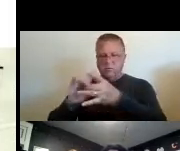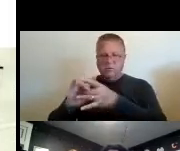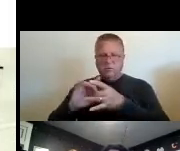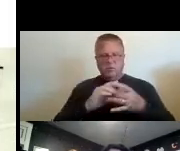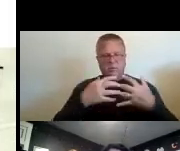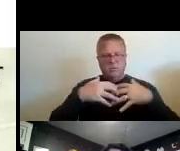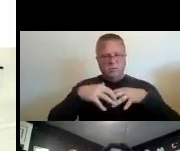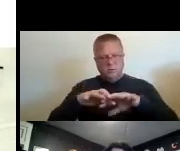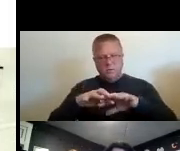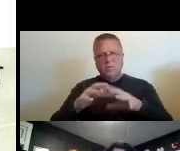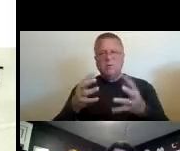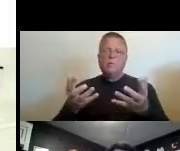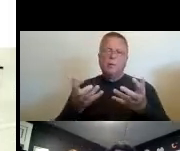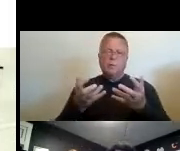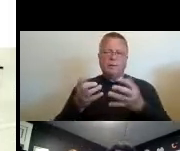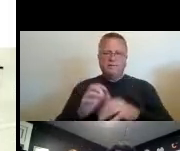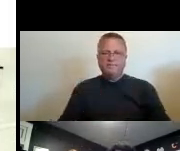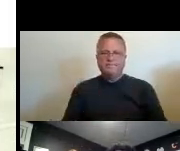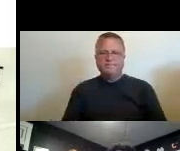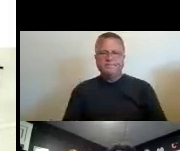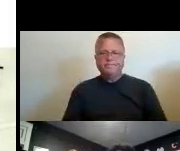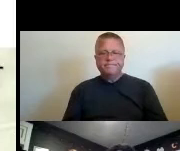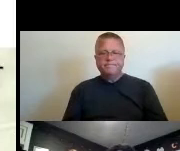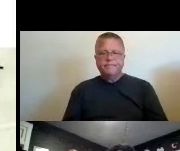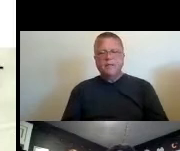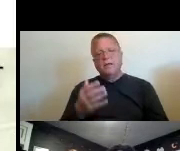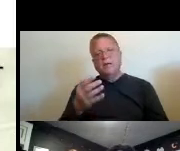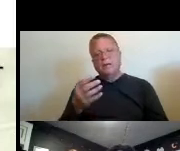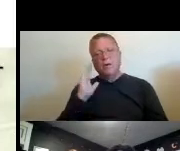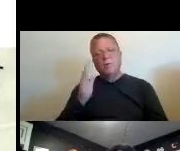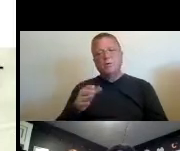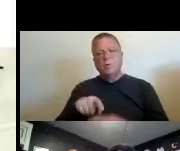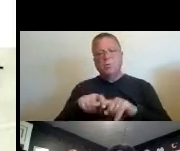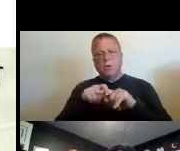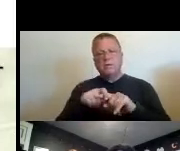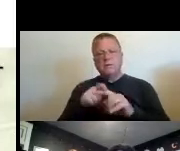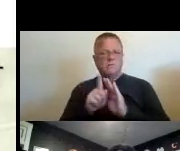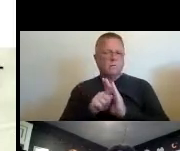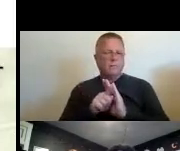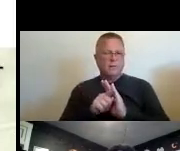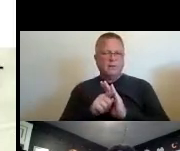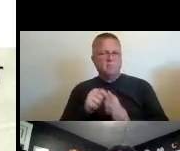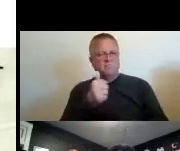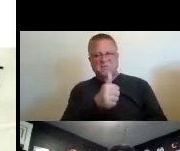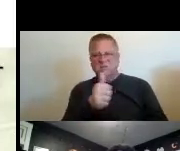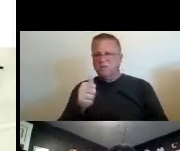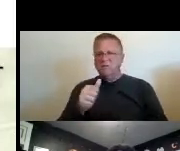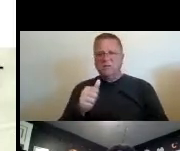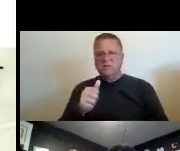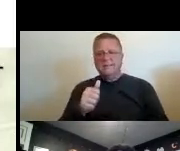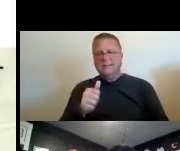looking for. And so, I'd like to we will pause here, and again, feel free to use